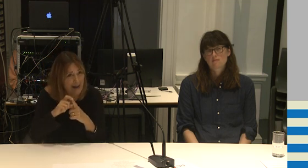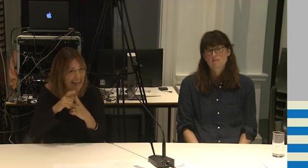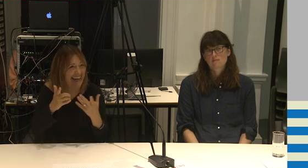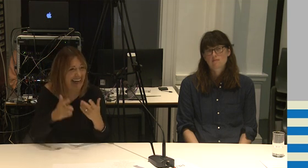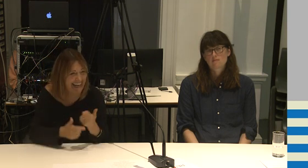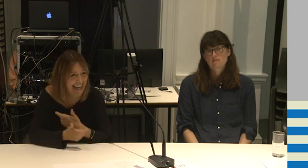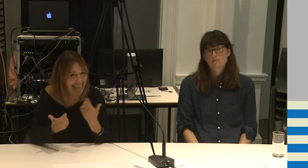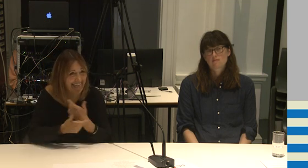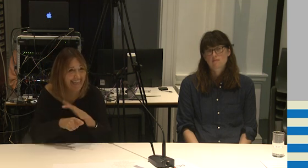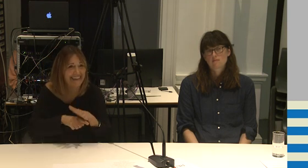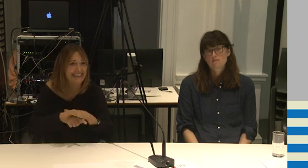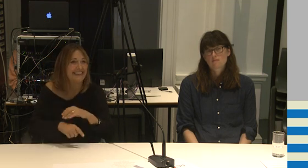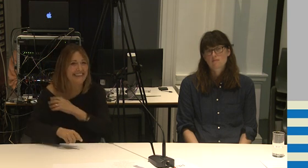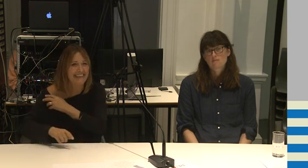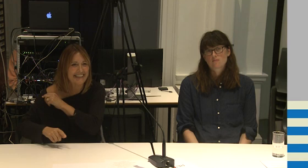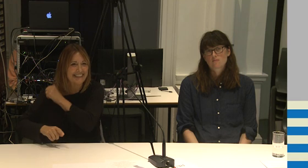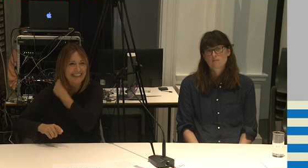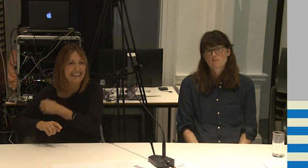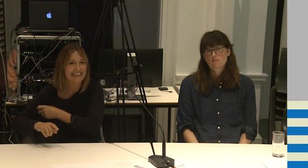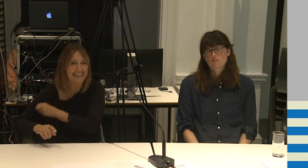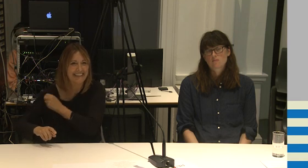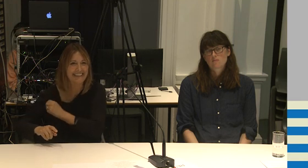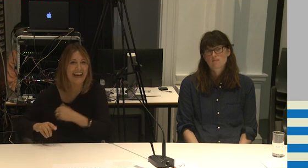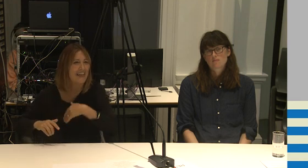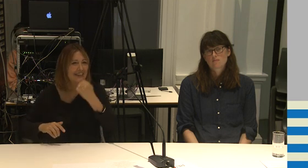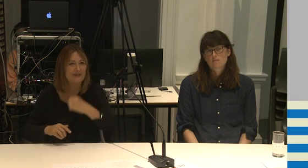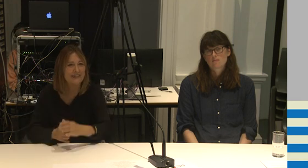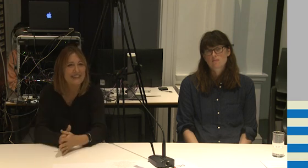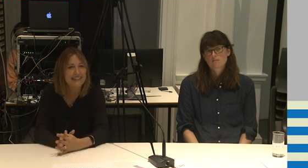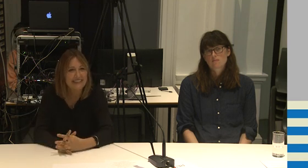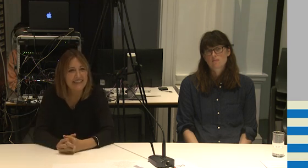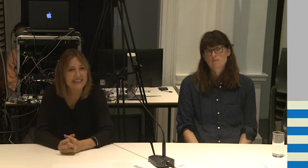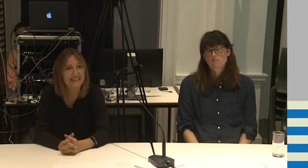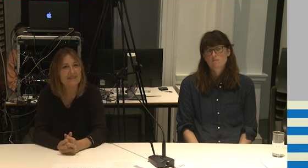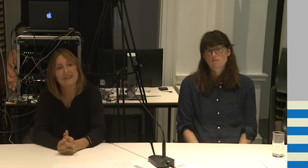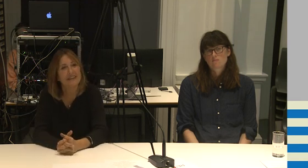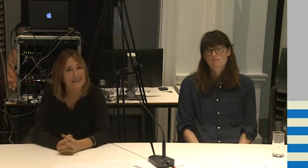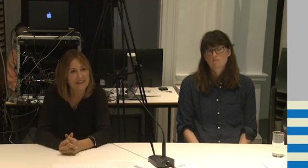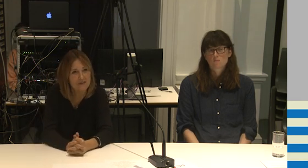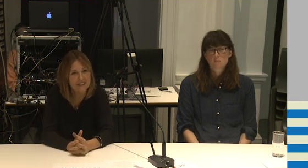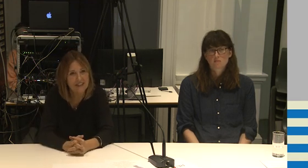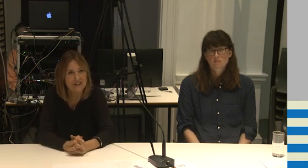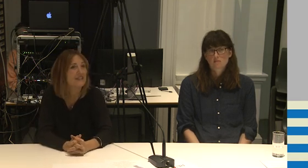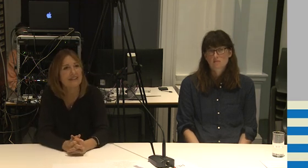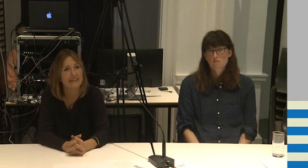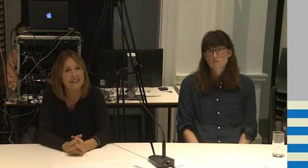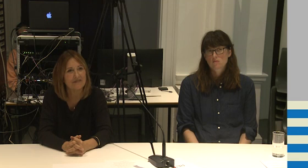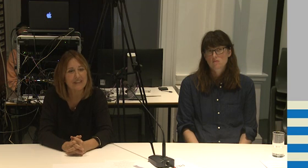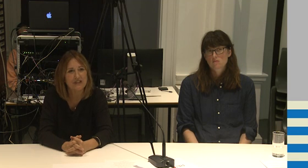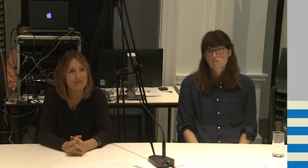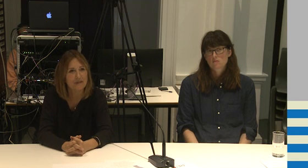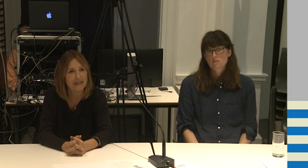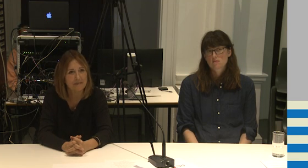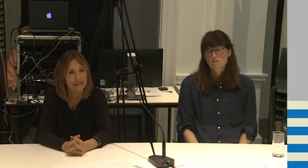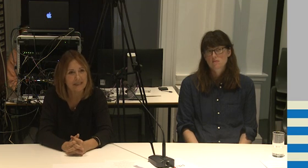And it's just a really stupid argument, you know. Yes, that conversation is,